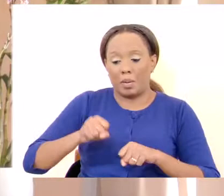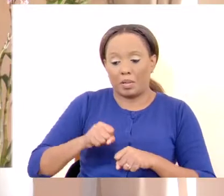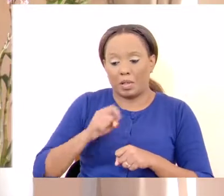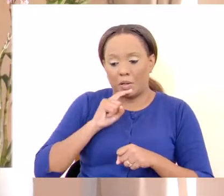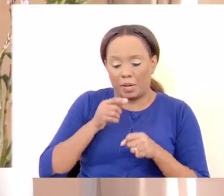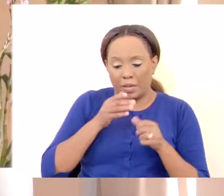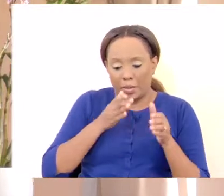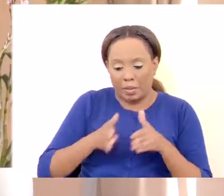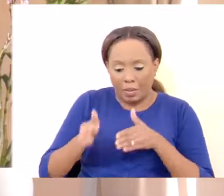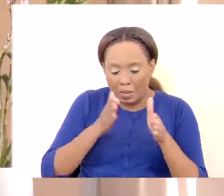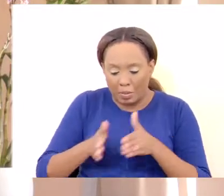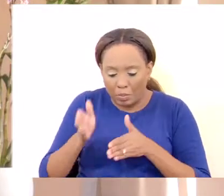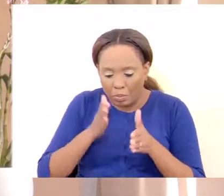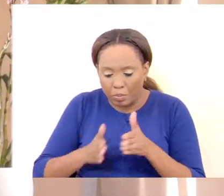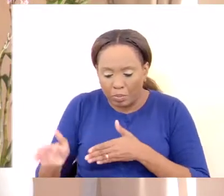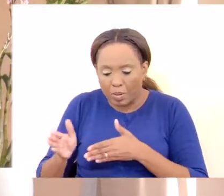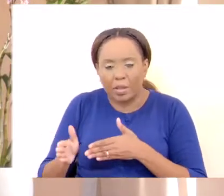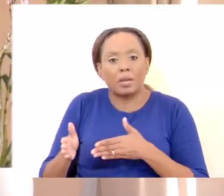from